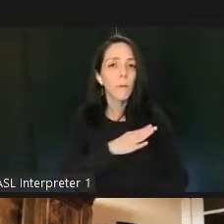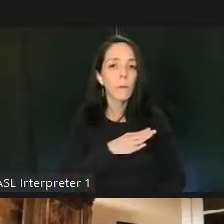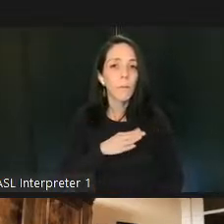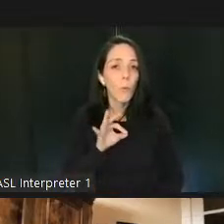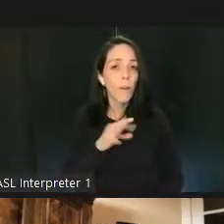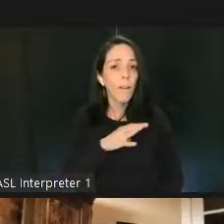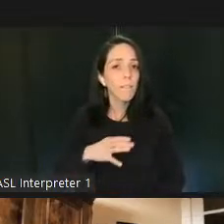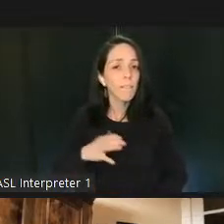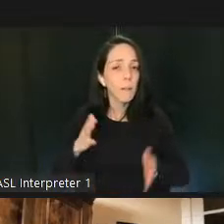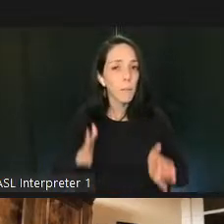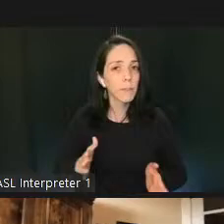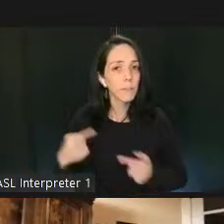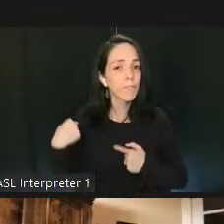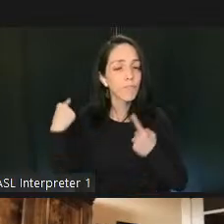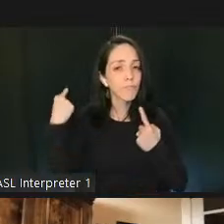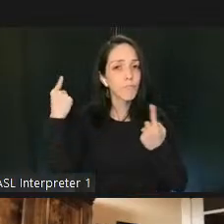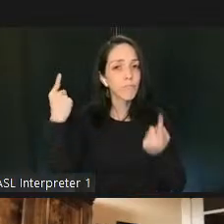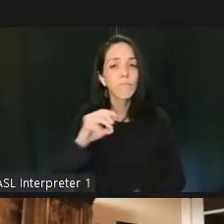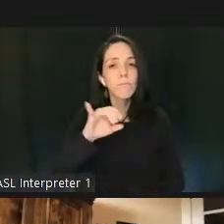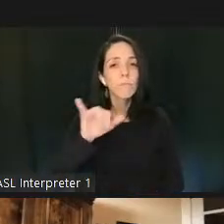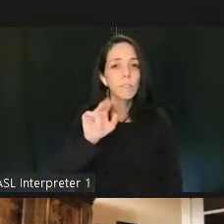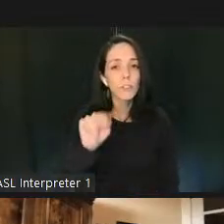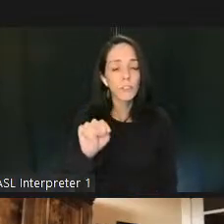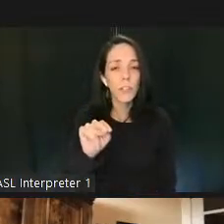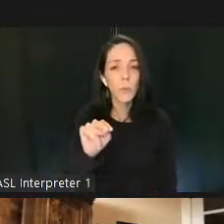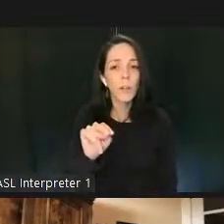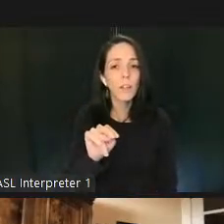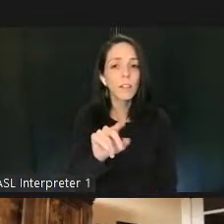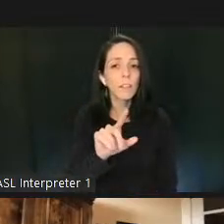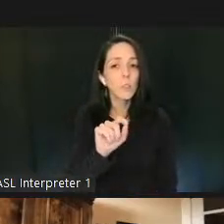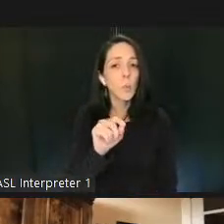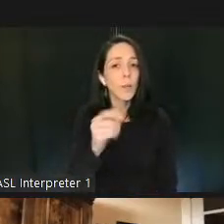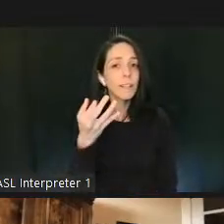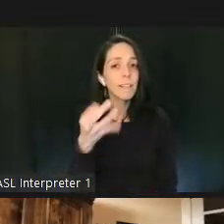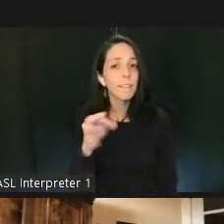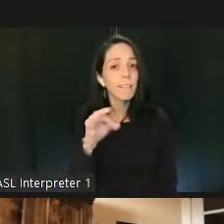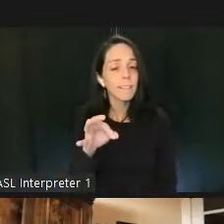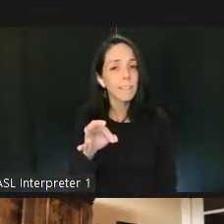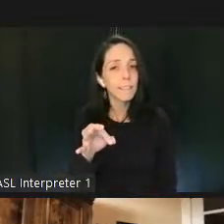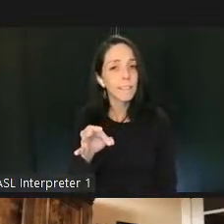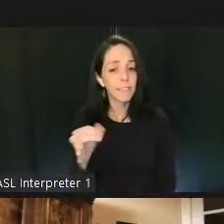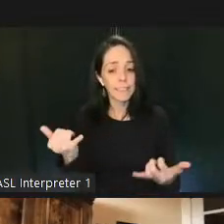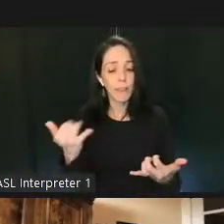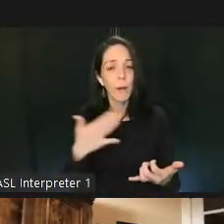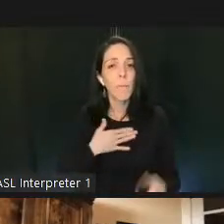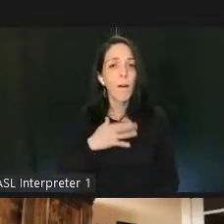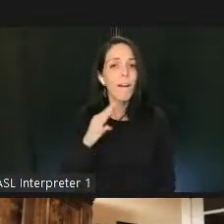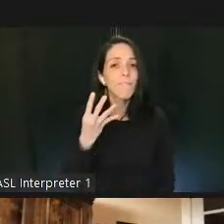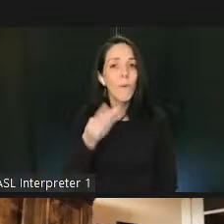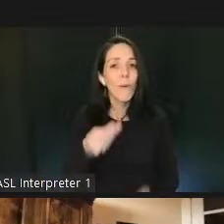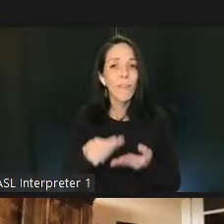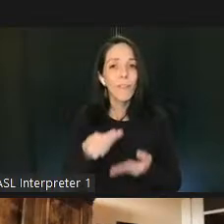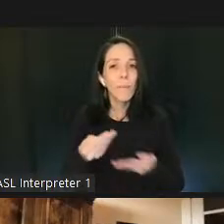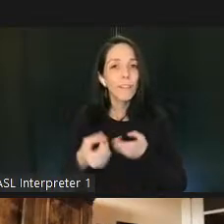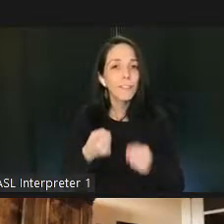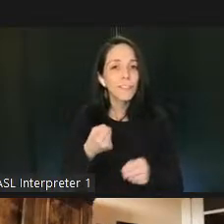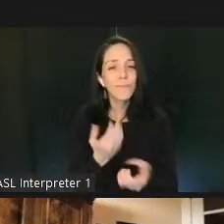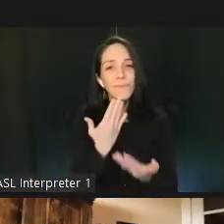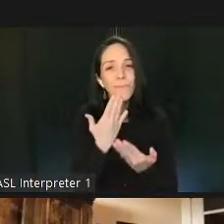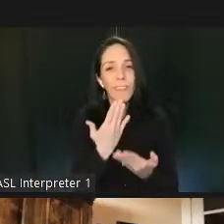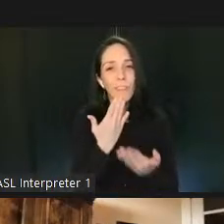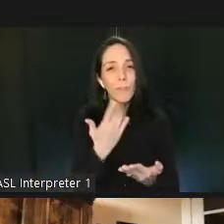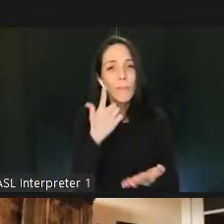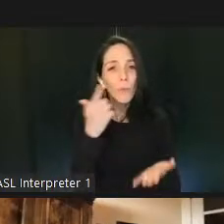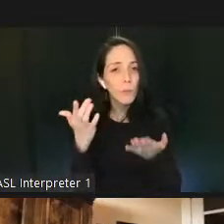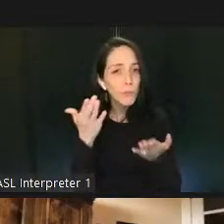have been so since January of 2019. So this is my 4th budget year. Thank you for